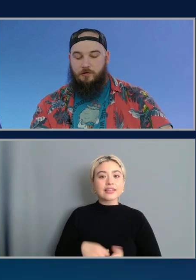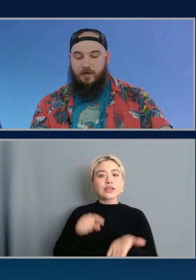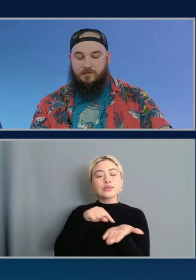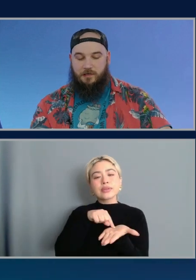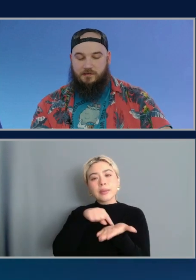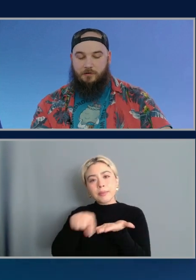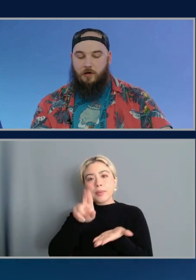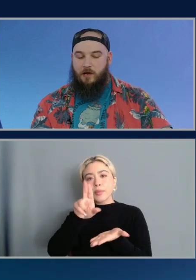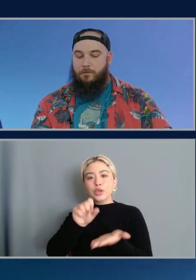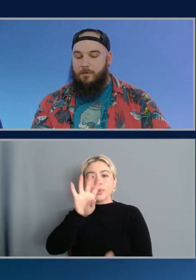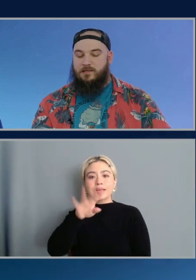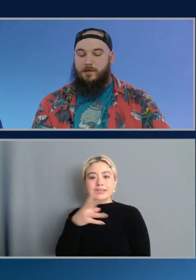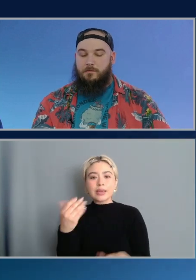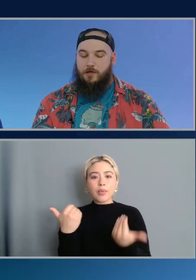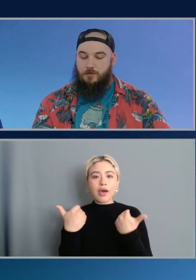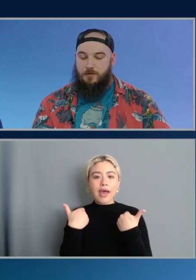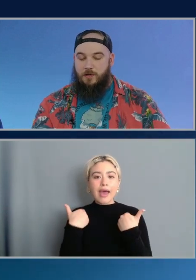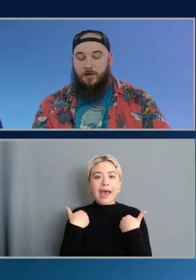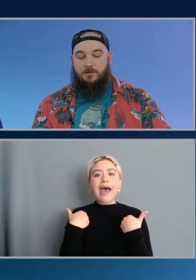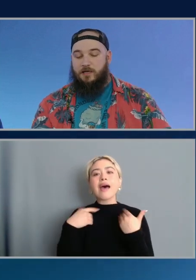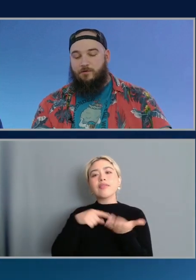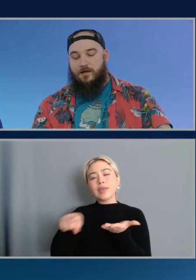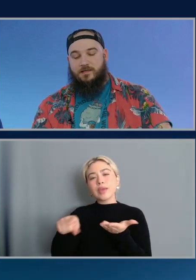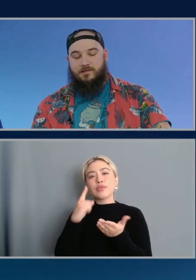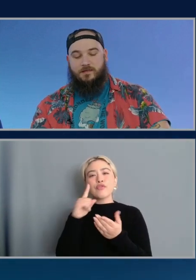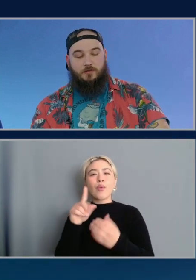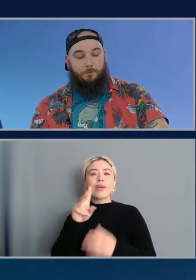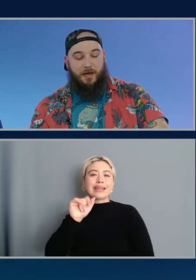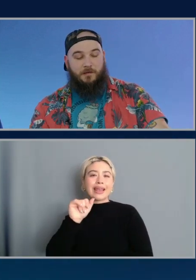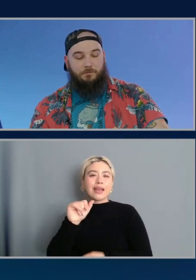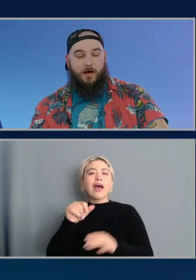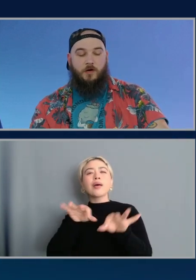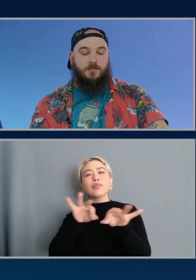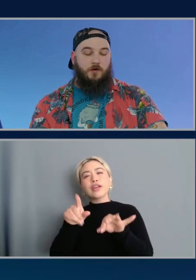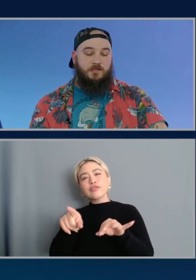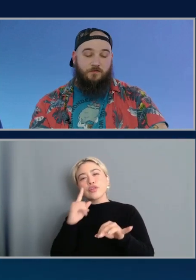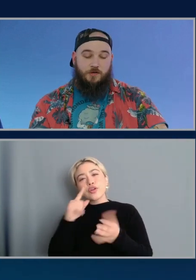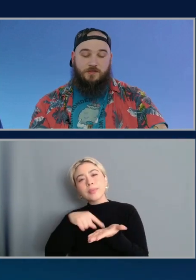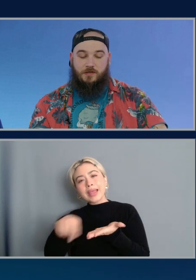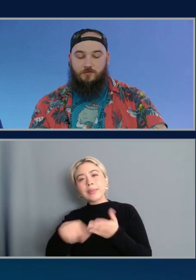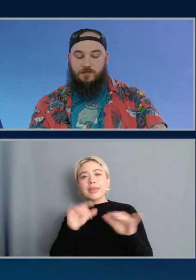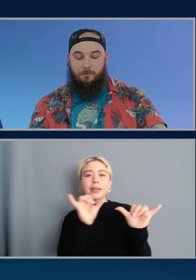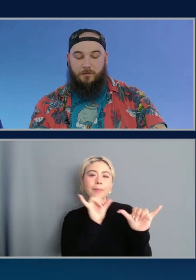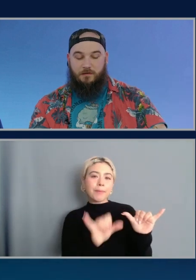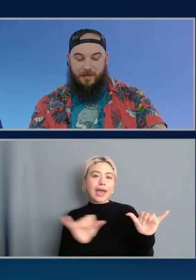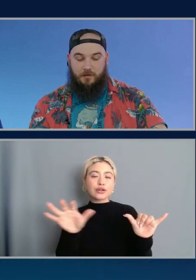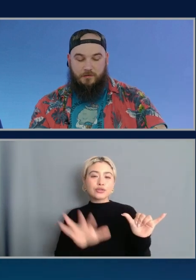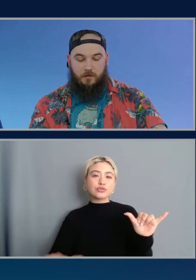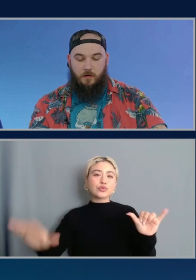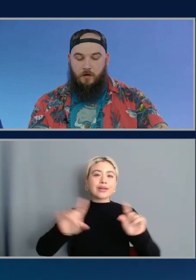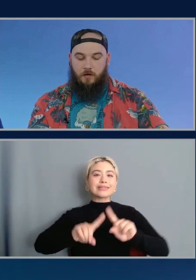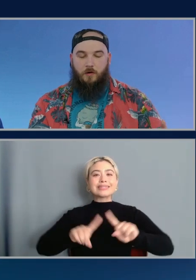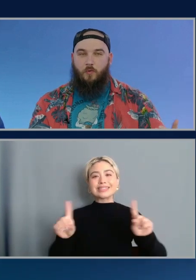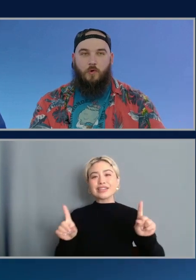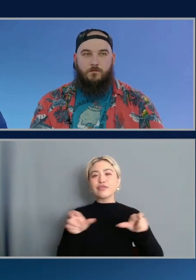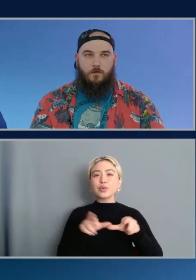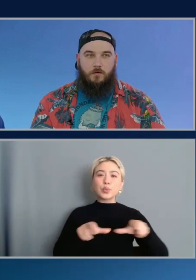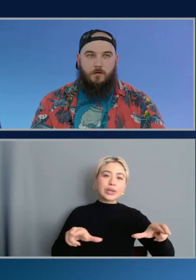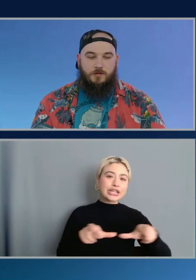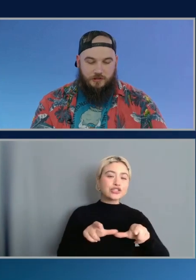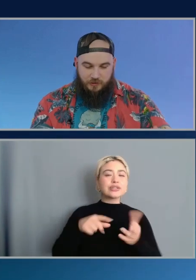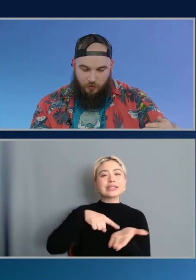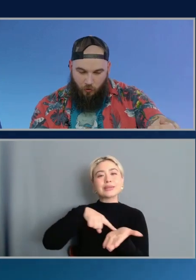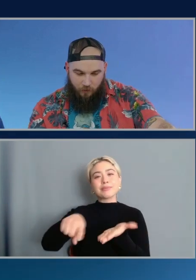table contains details about online payments made by users. Data provides insights into payment patterns across different regions, countries, and payment methods.